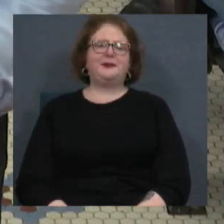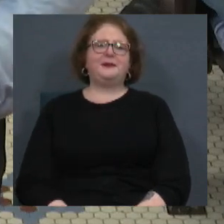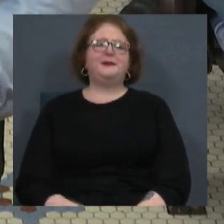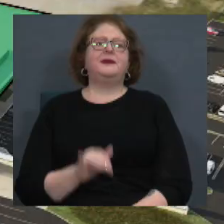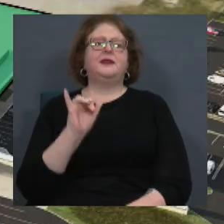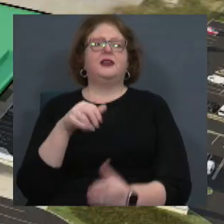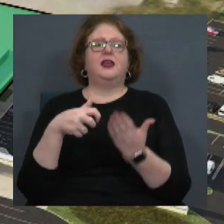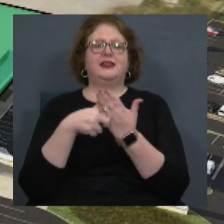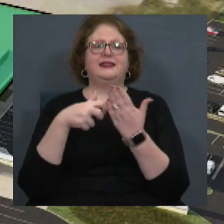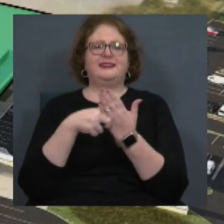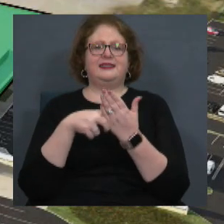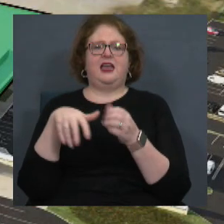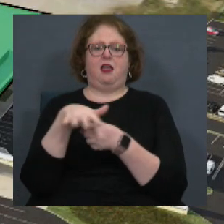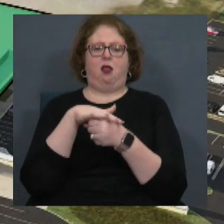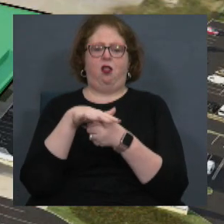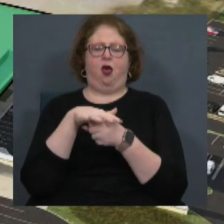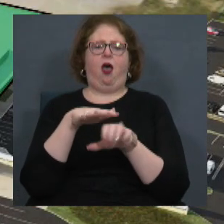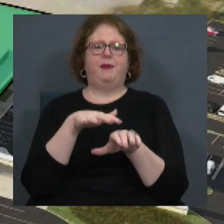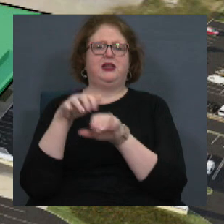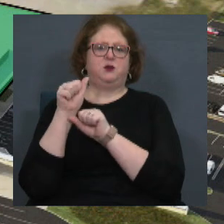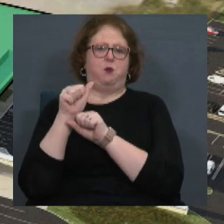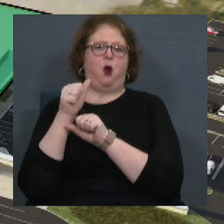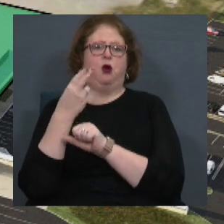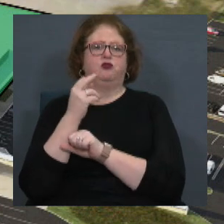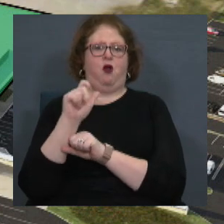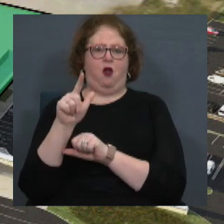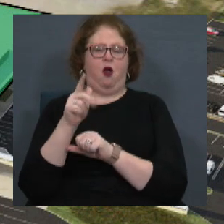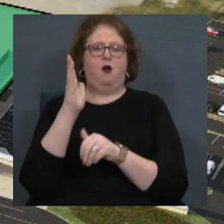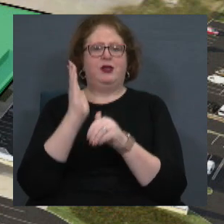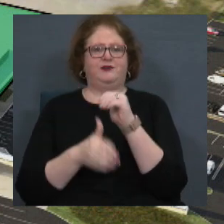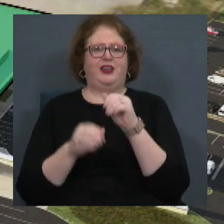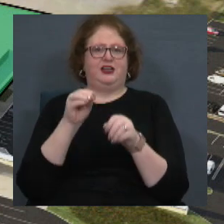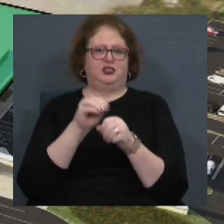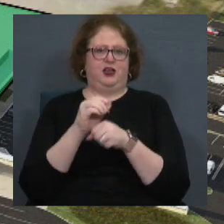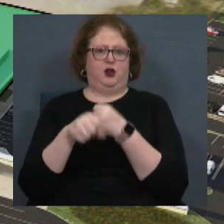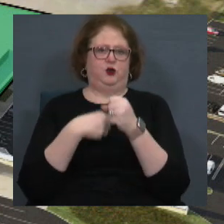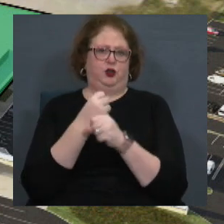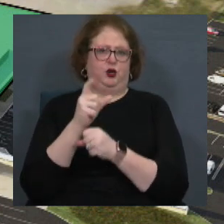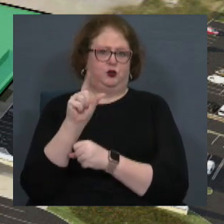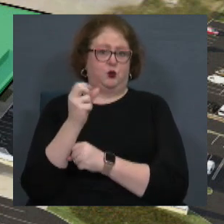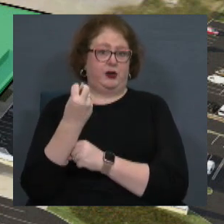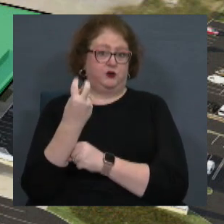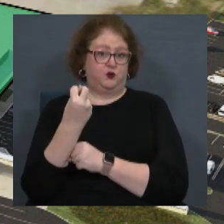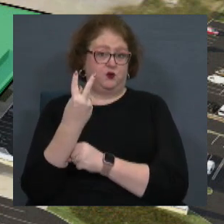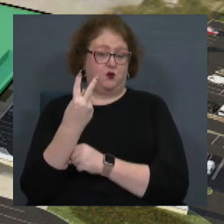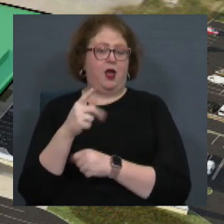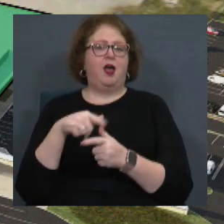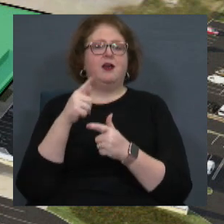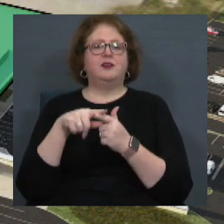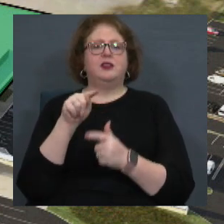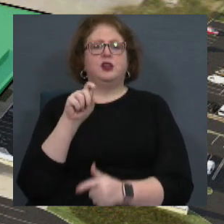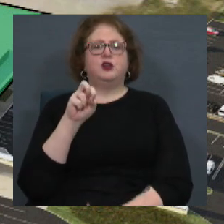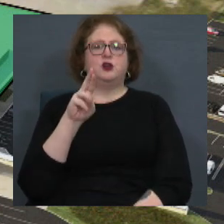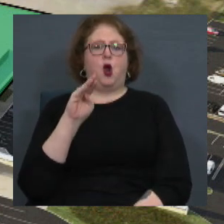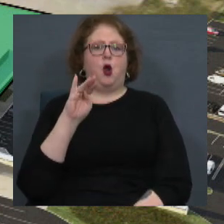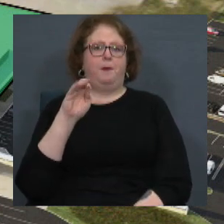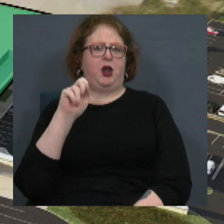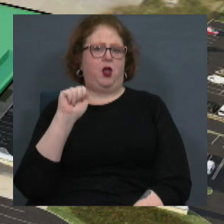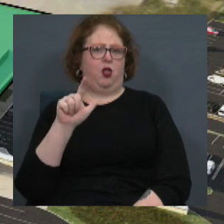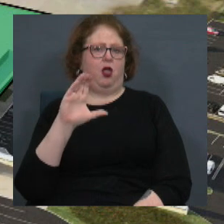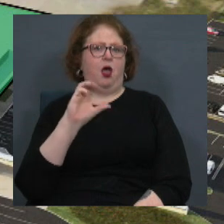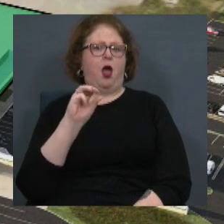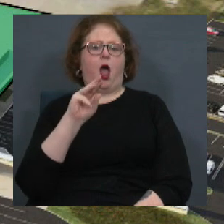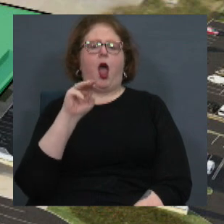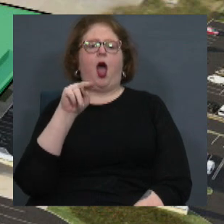the ticket lobby or the departure hall was completed in 2012. Then you have the terminal commons there in the center, which is a